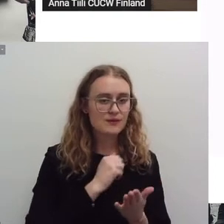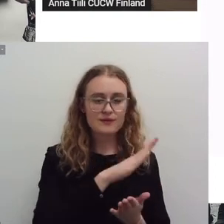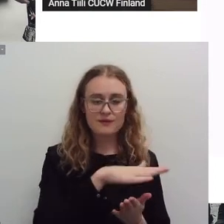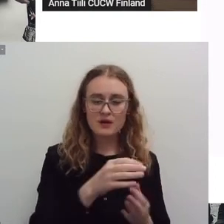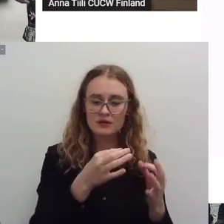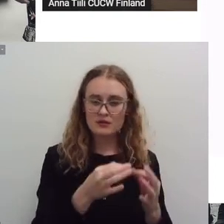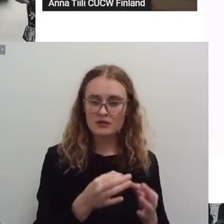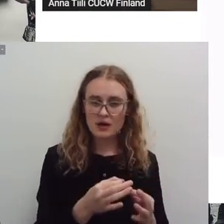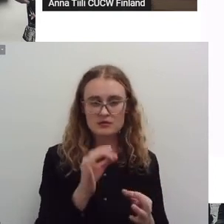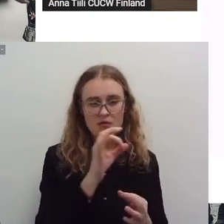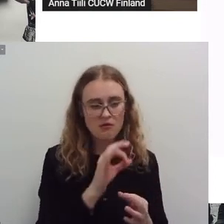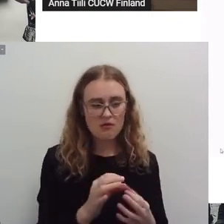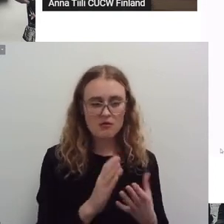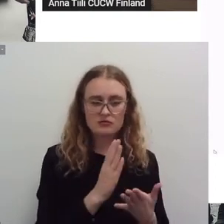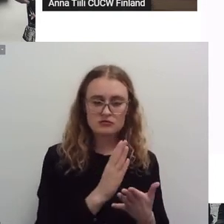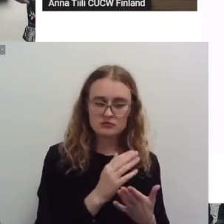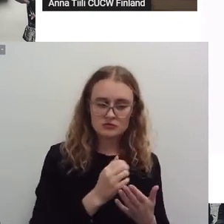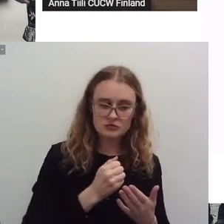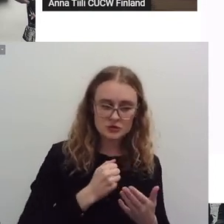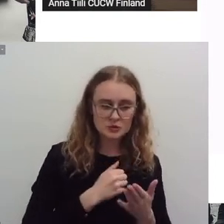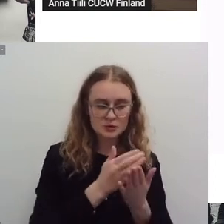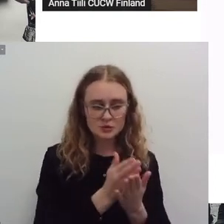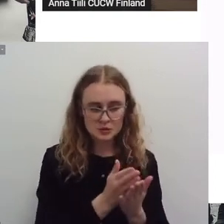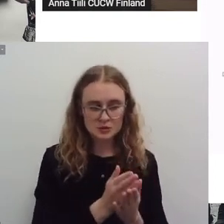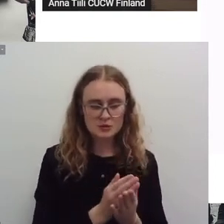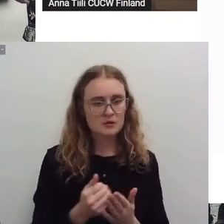obviously a great thing.